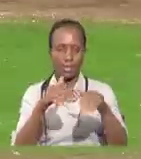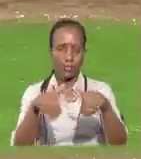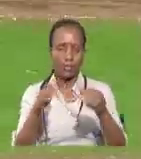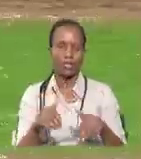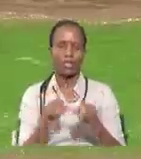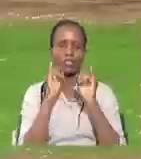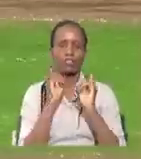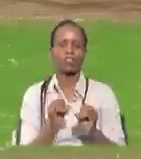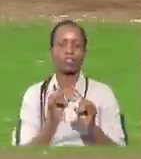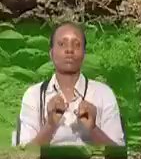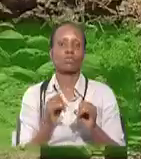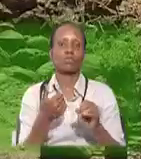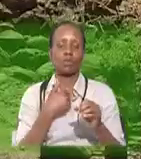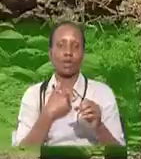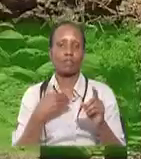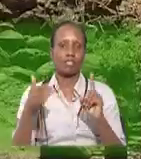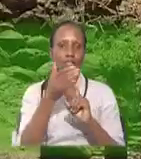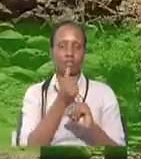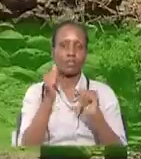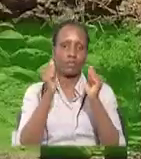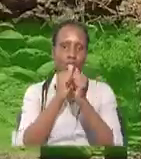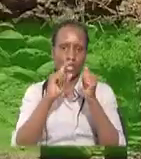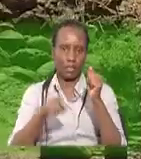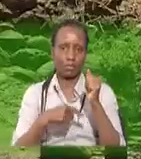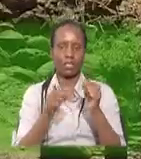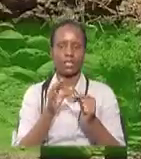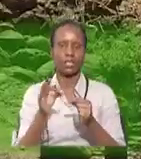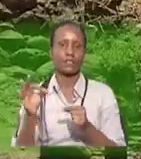system to attain 10,000 acres.